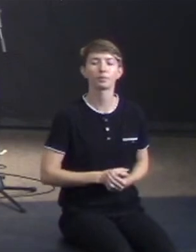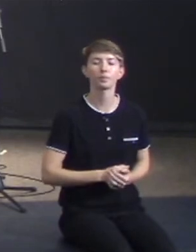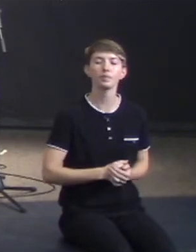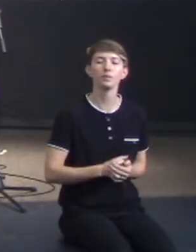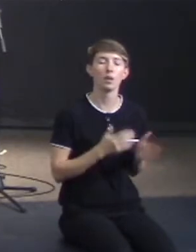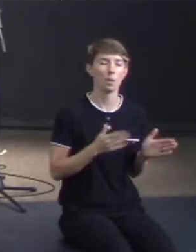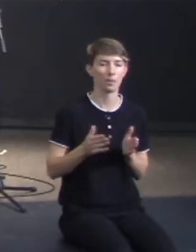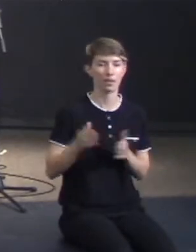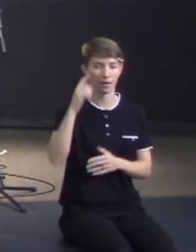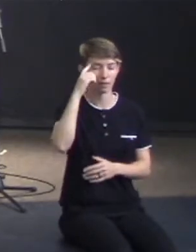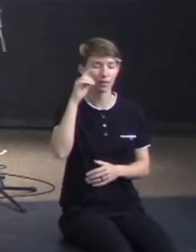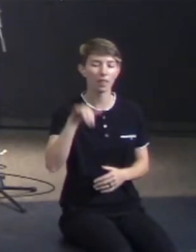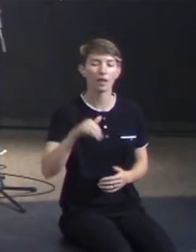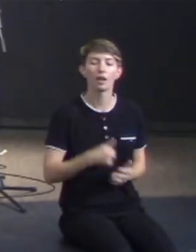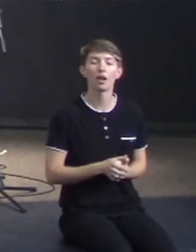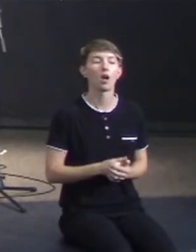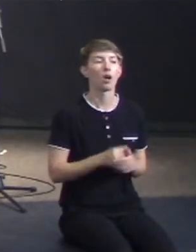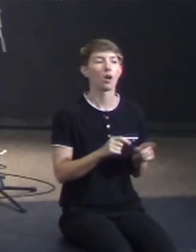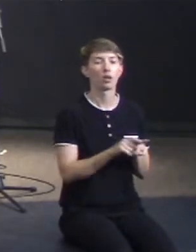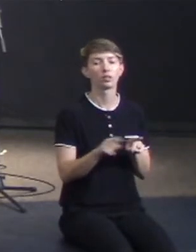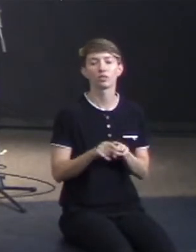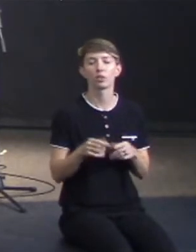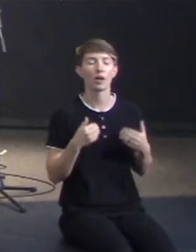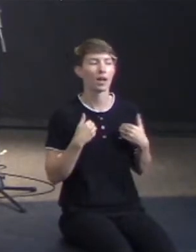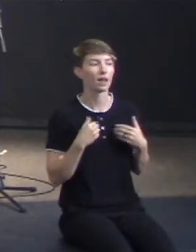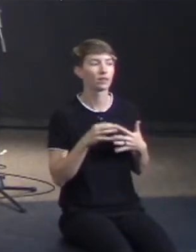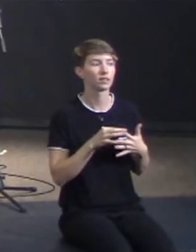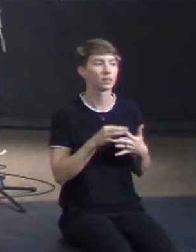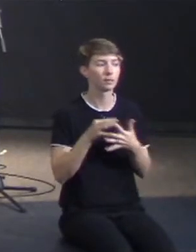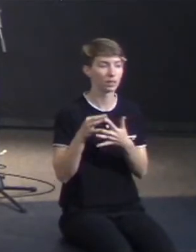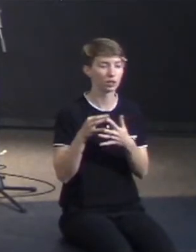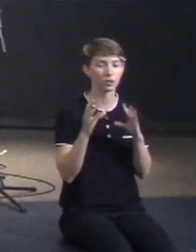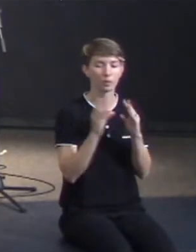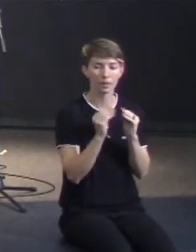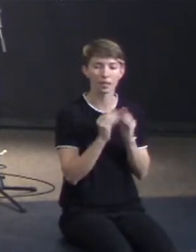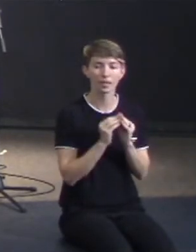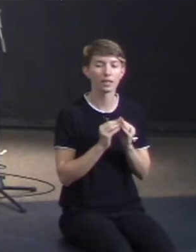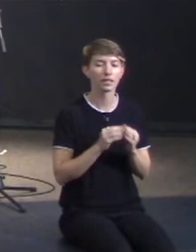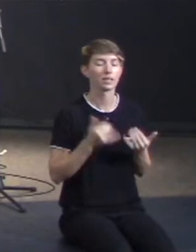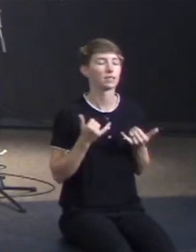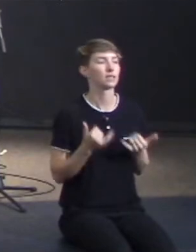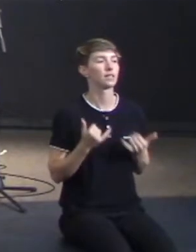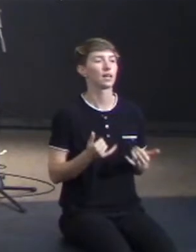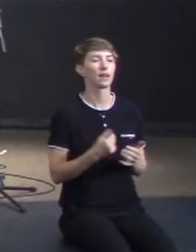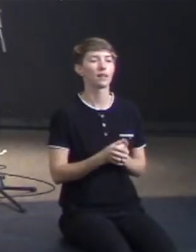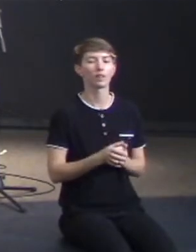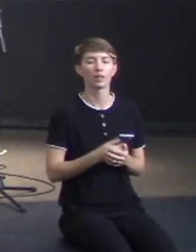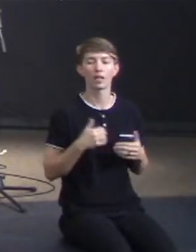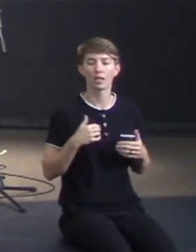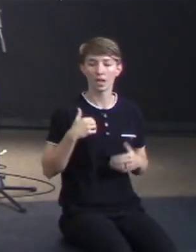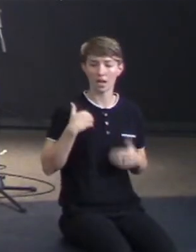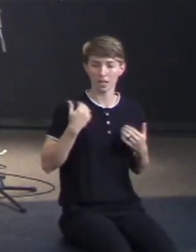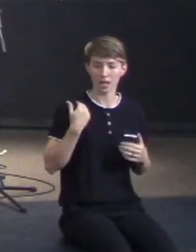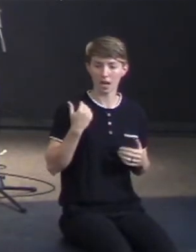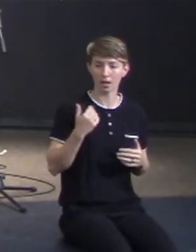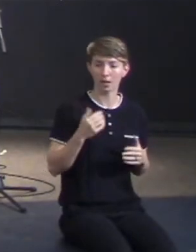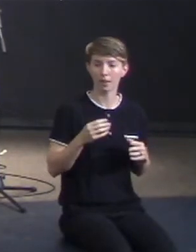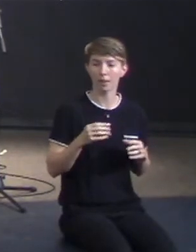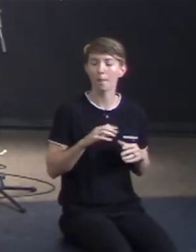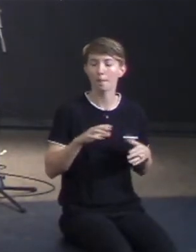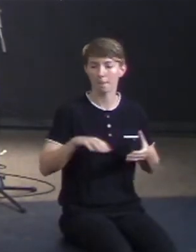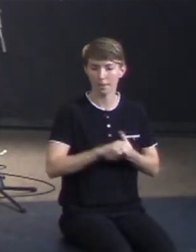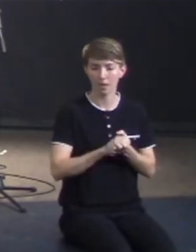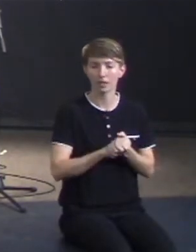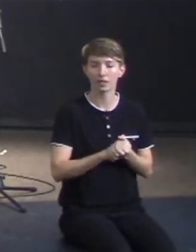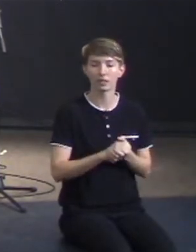have a special meeting today for the young marrieds called Lifted. That'll be here in the